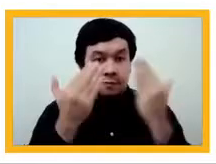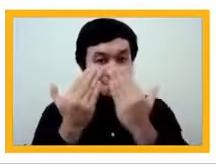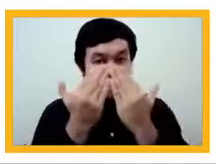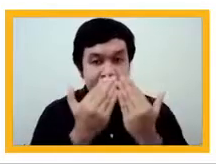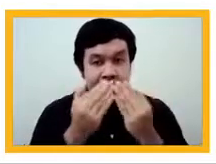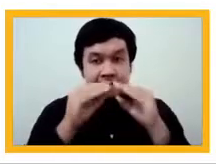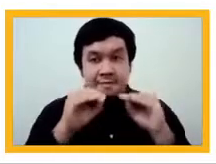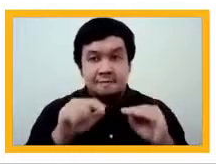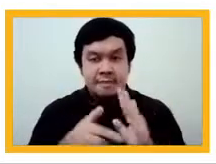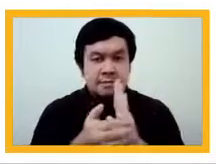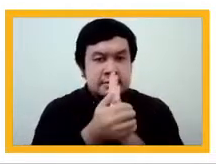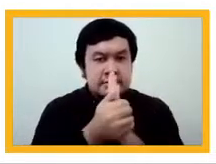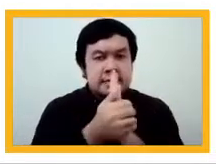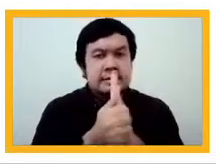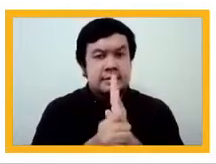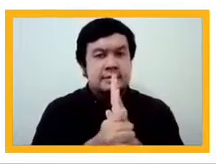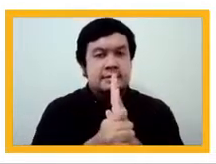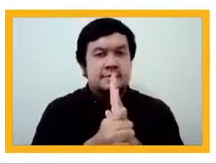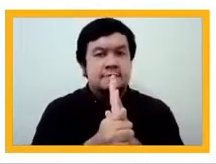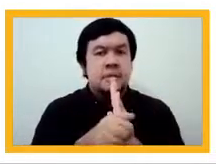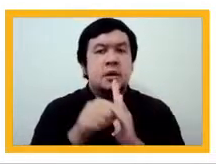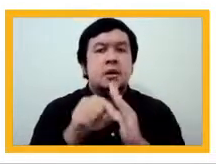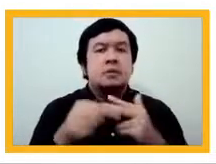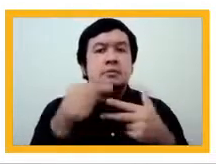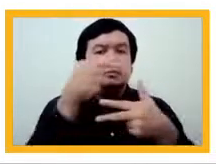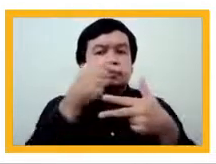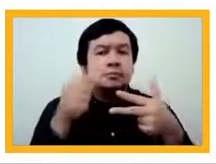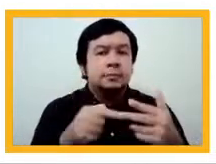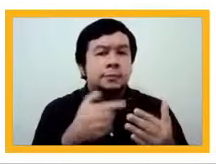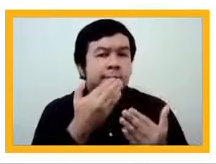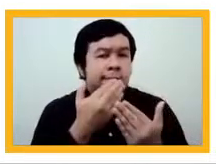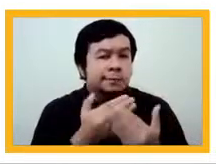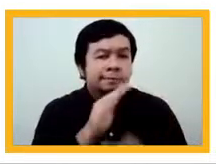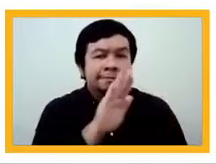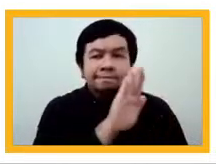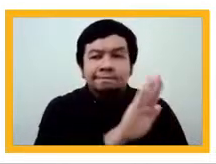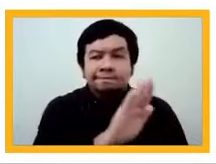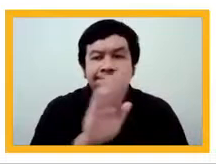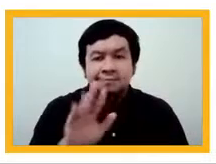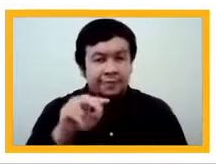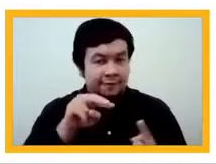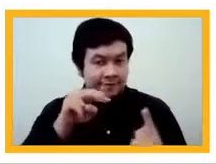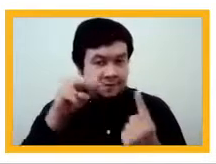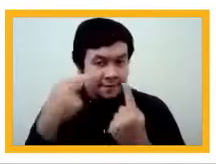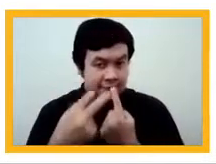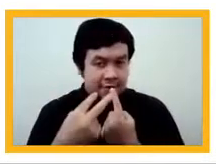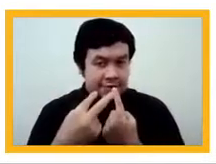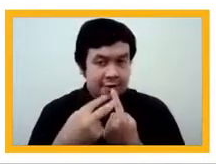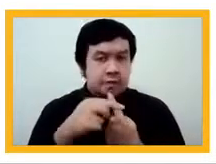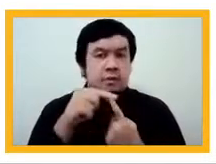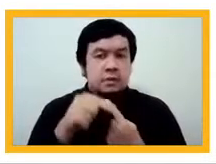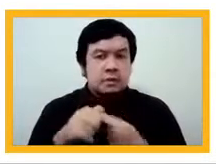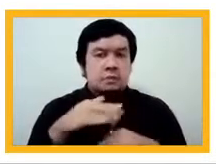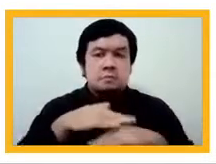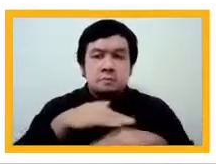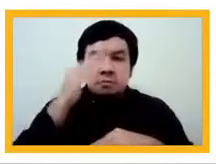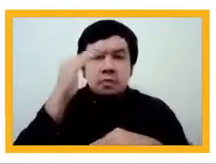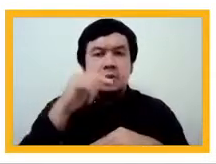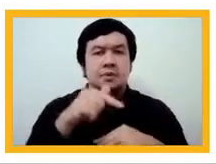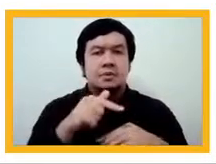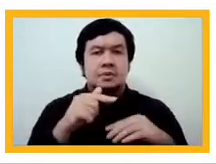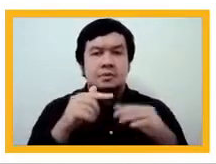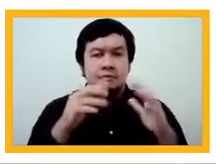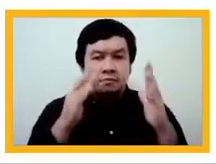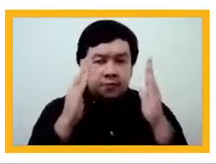I think what is great to see is that you see less of a risk in students' behavior. You seem